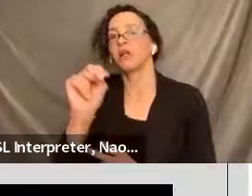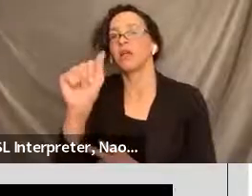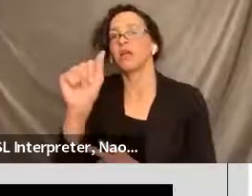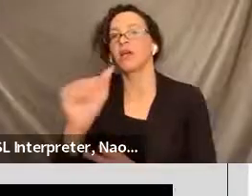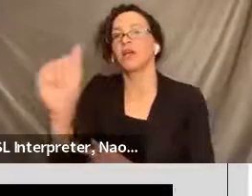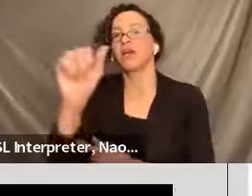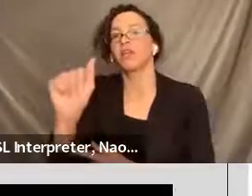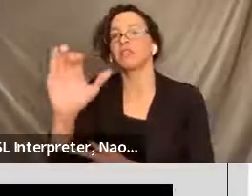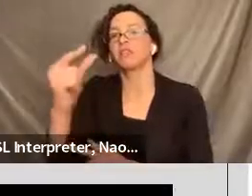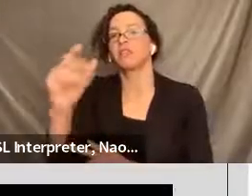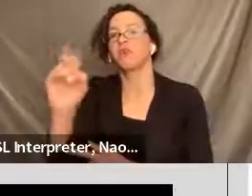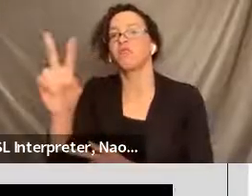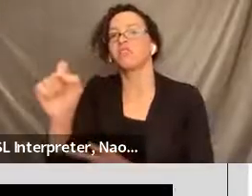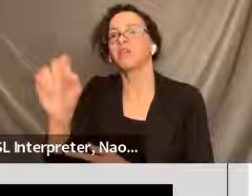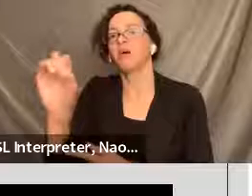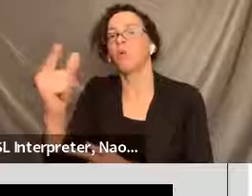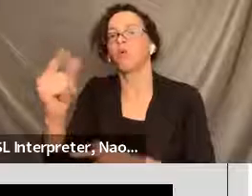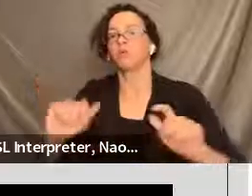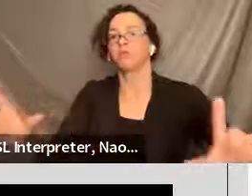ems.redesign@acgov.org. Again, that's